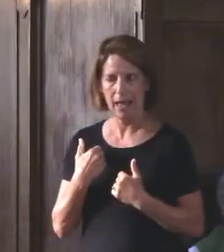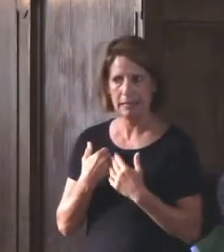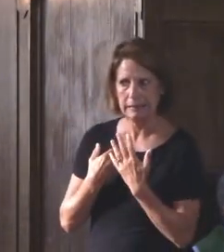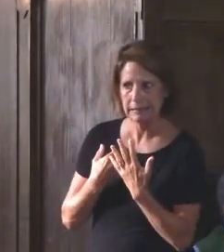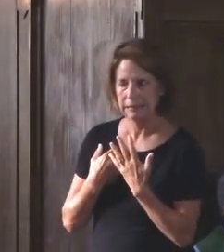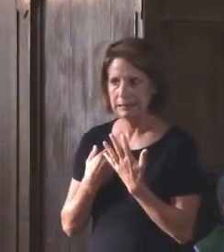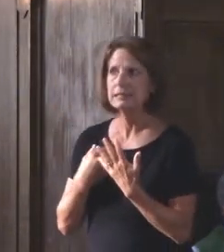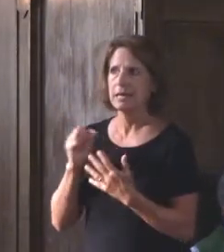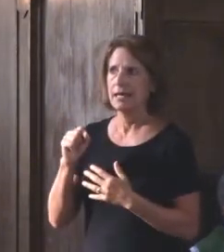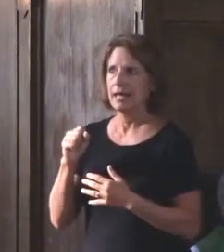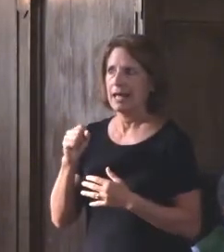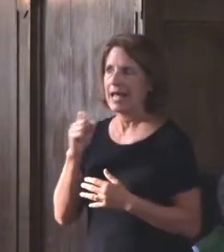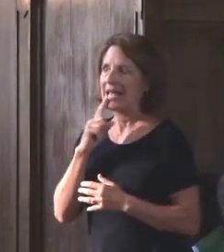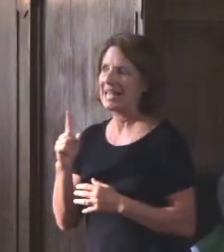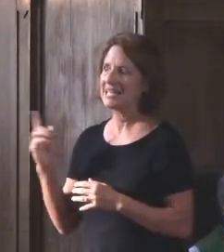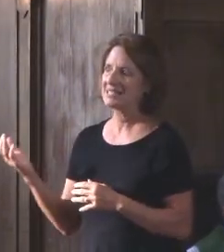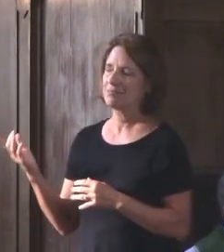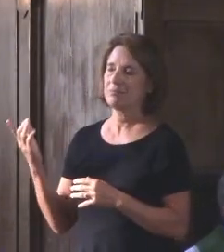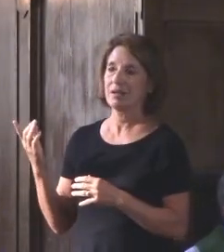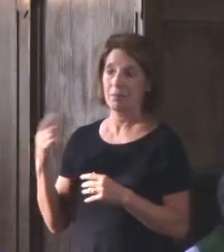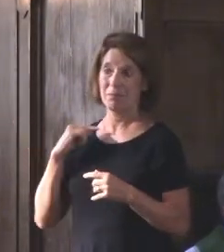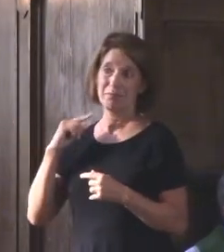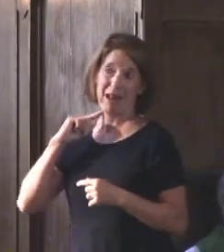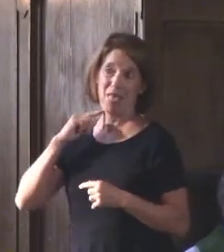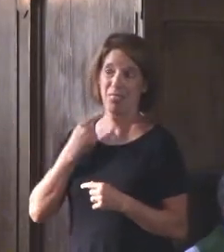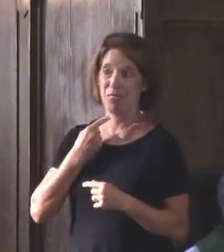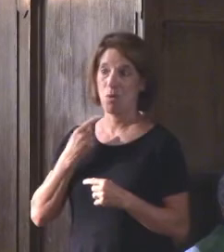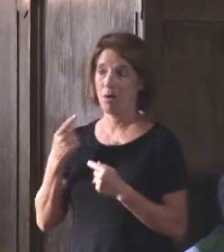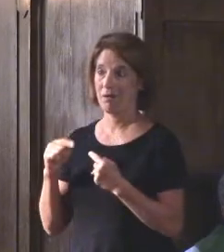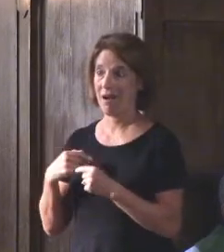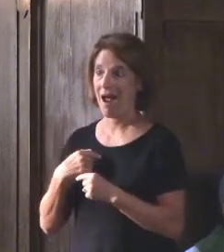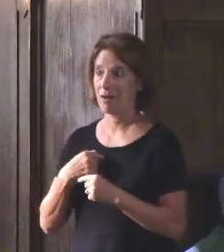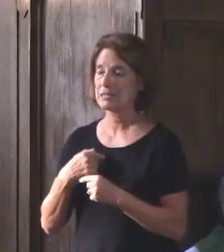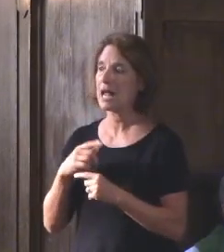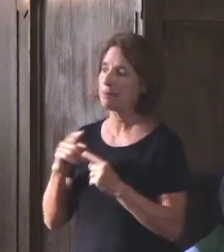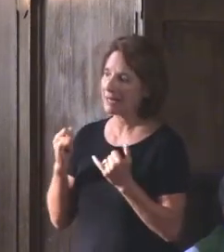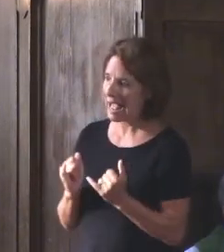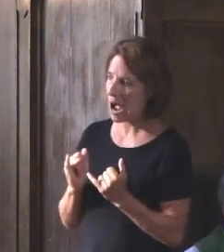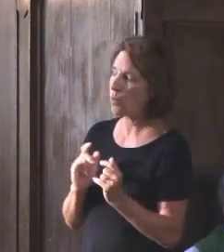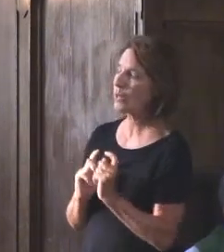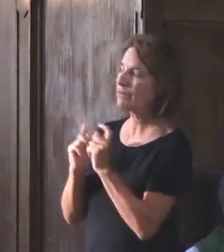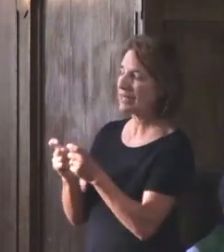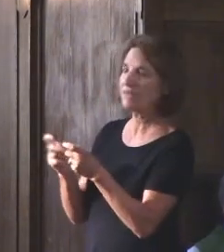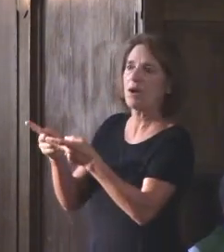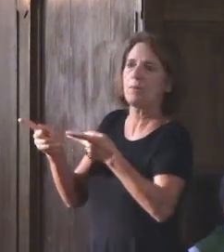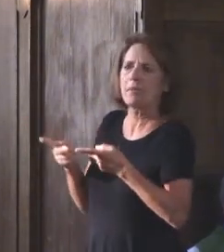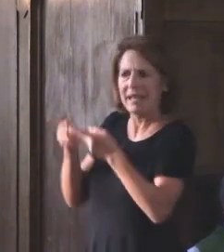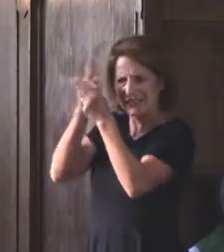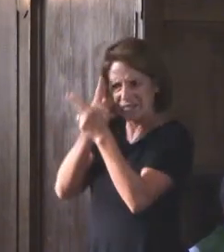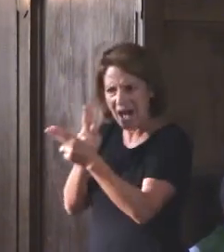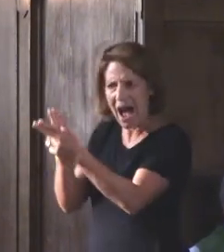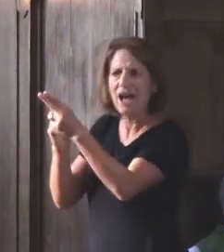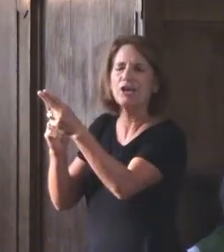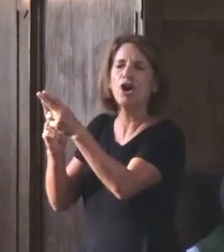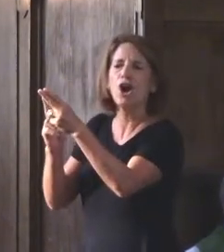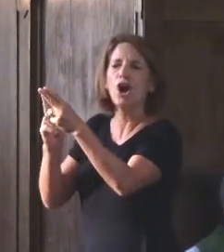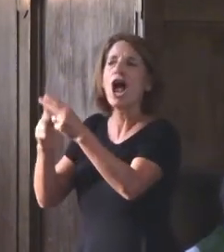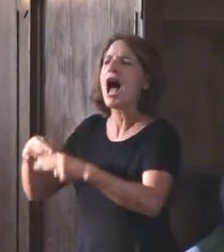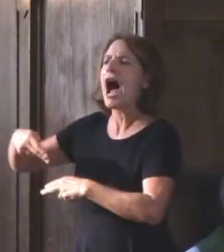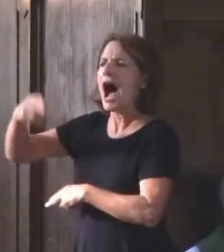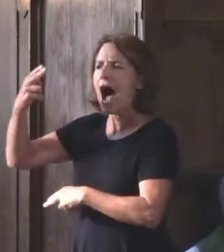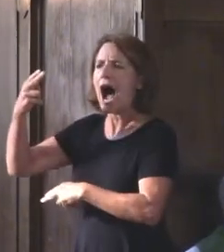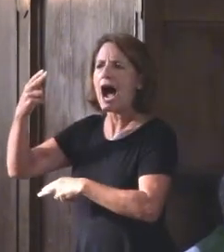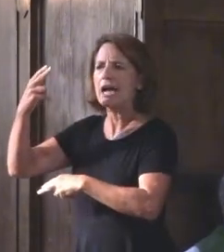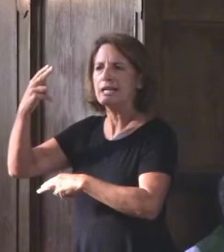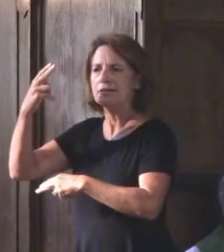this guy's been a thorn in our side, but look what we've done here. We've given him the place of honor. We've given him this coveted, high-profile speaking